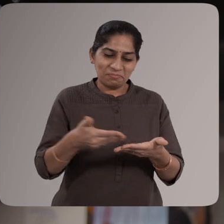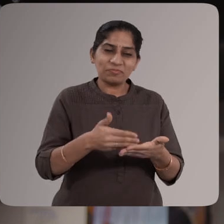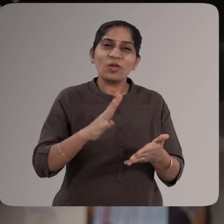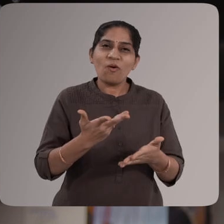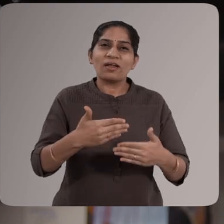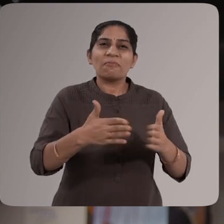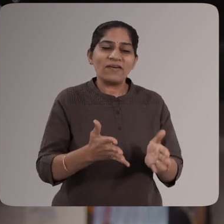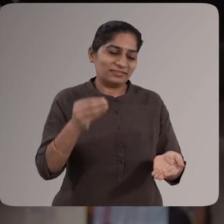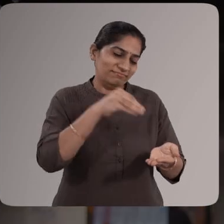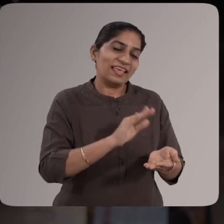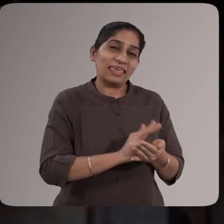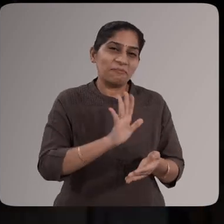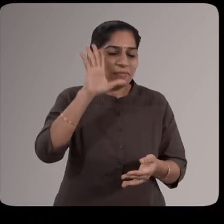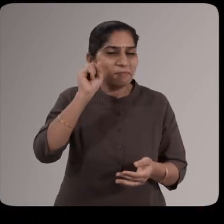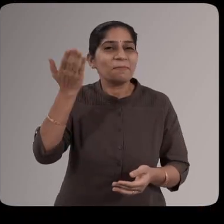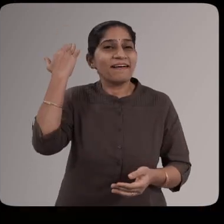box of significant keepsakes.